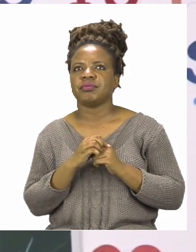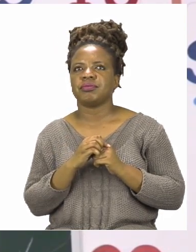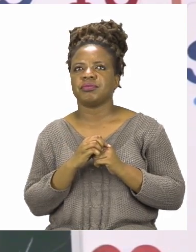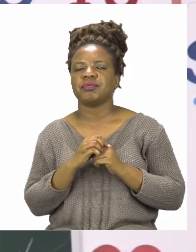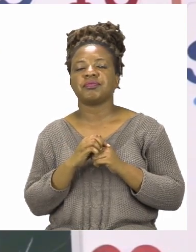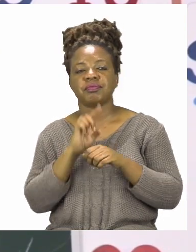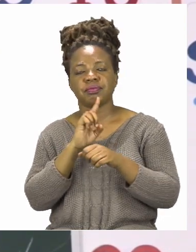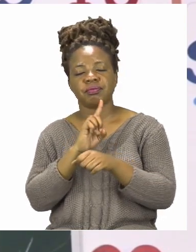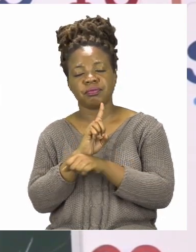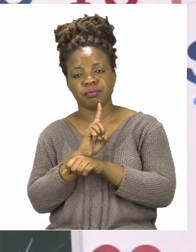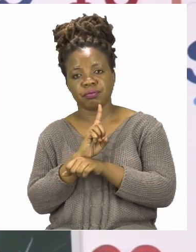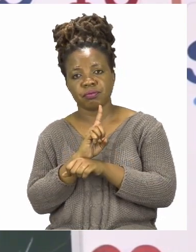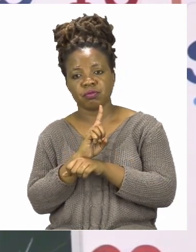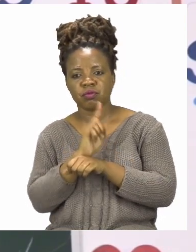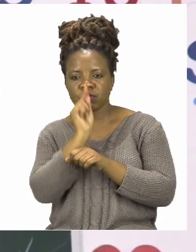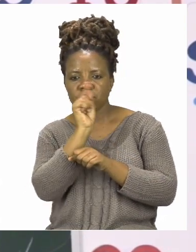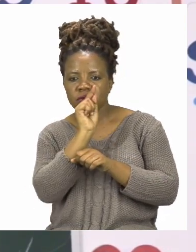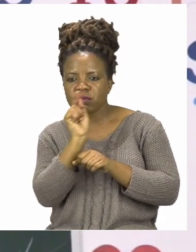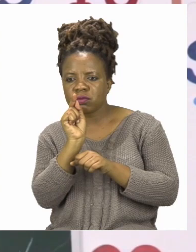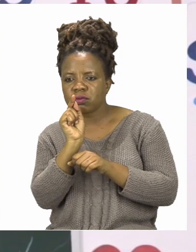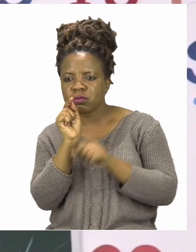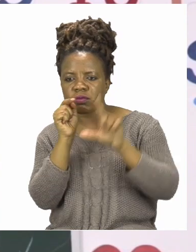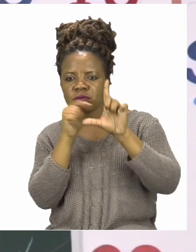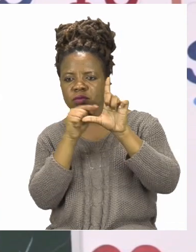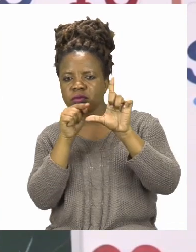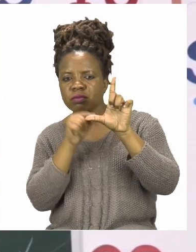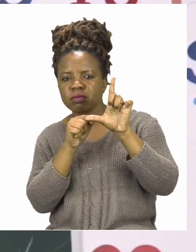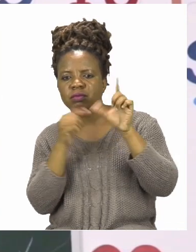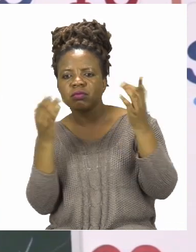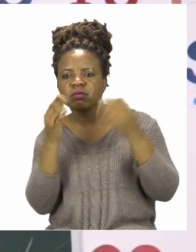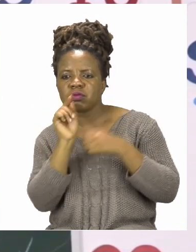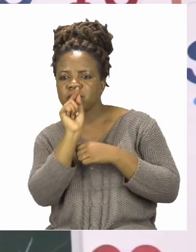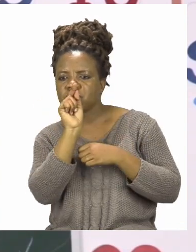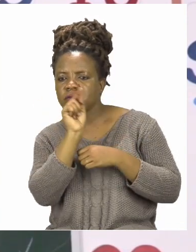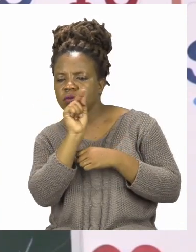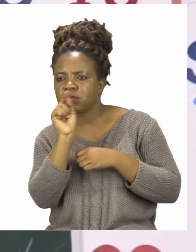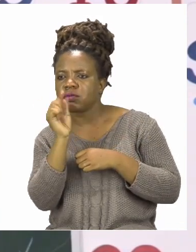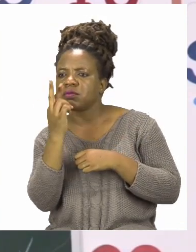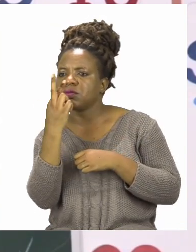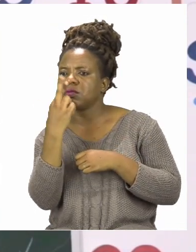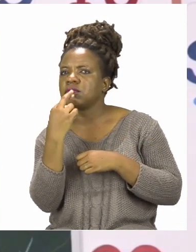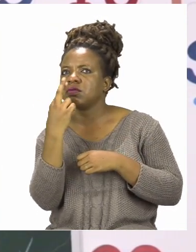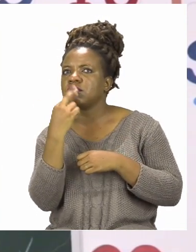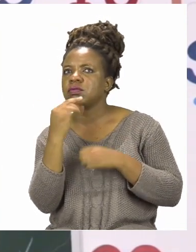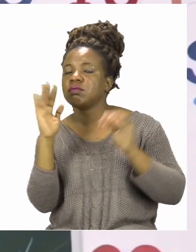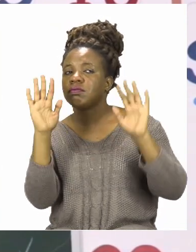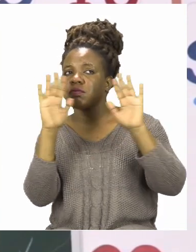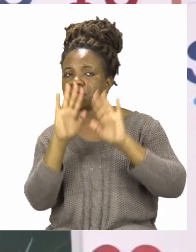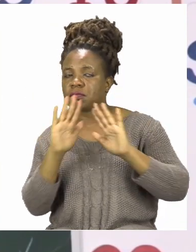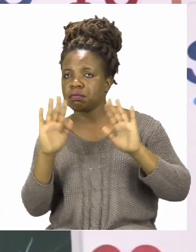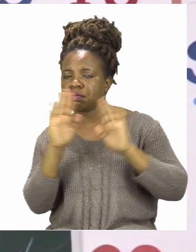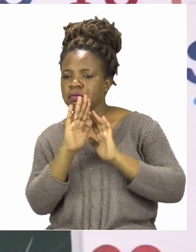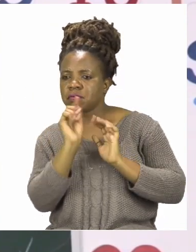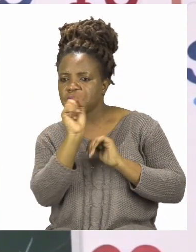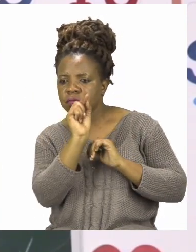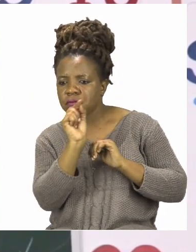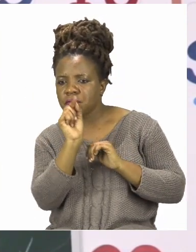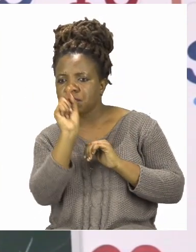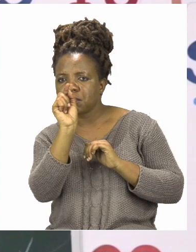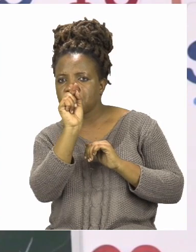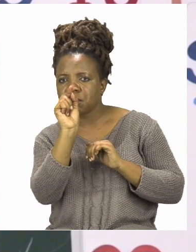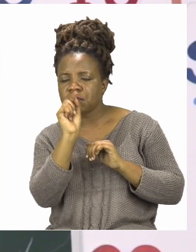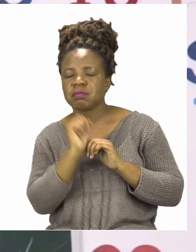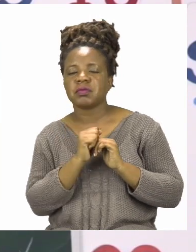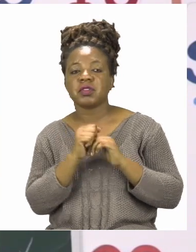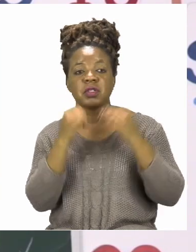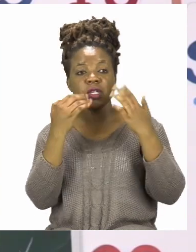thing you do is mark your angles with a red color. And then after that, count how many angles